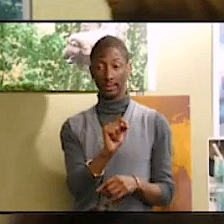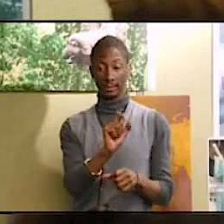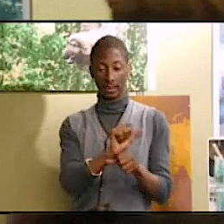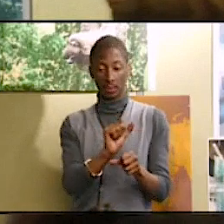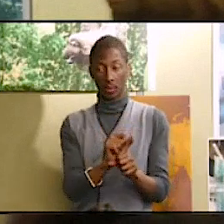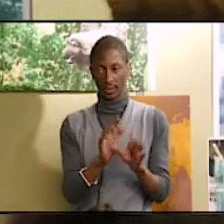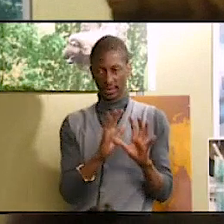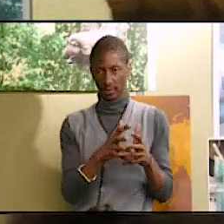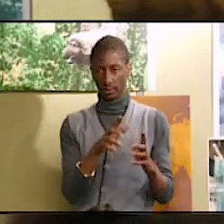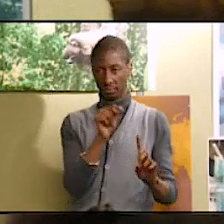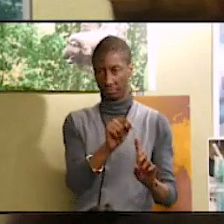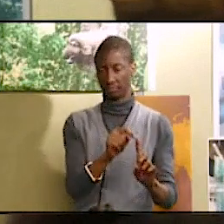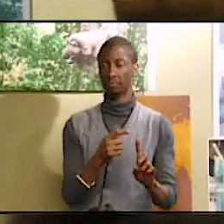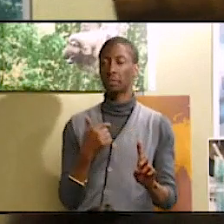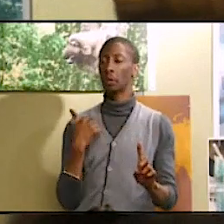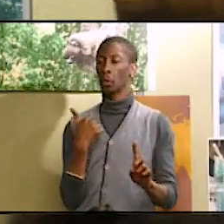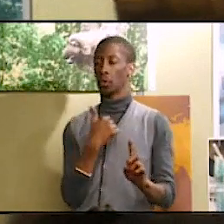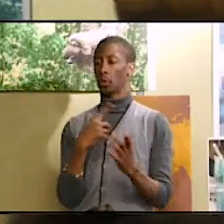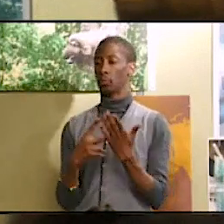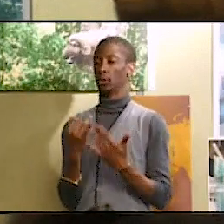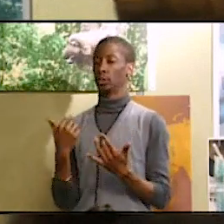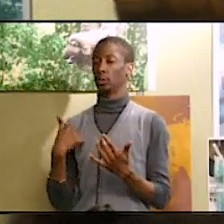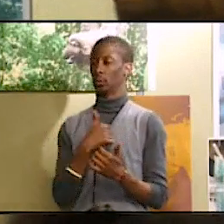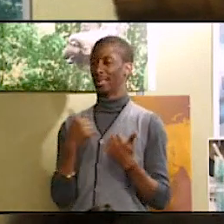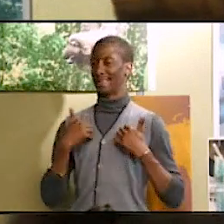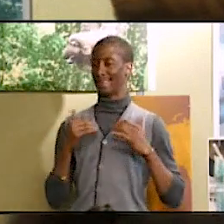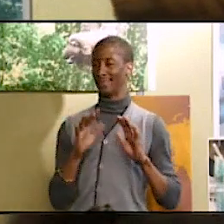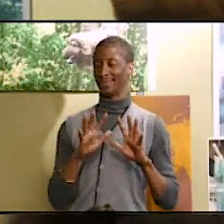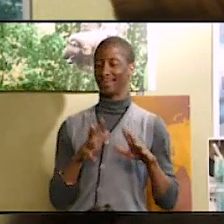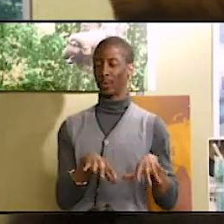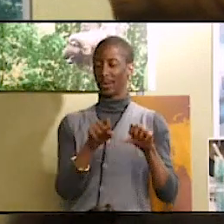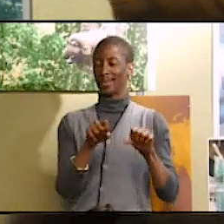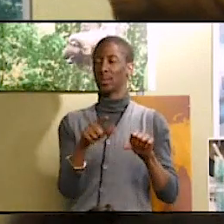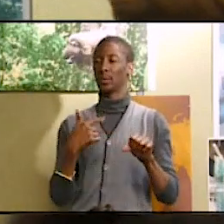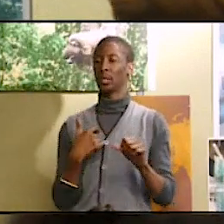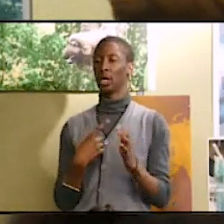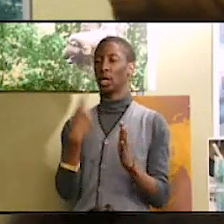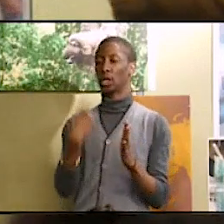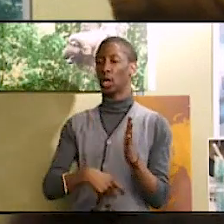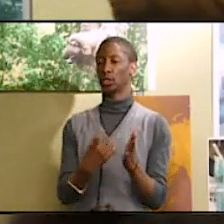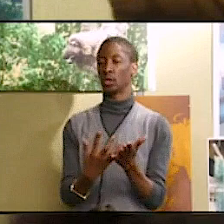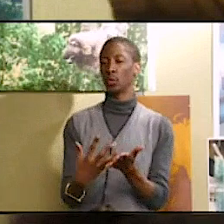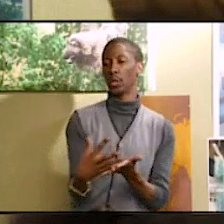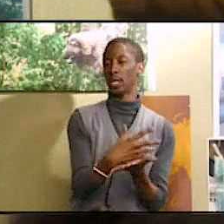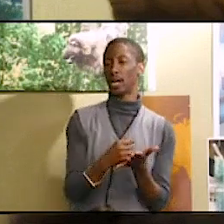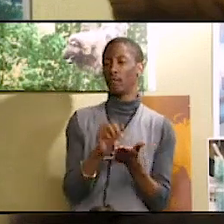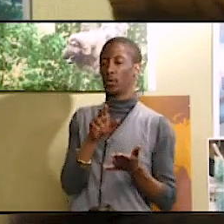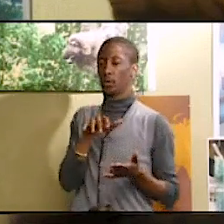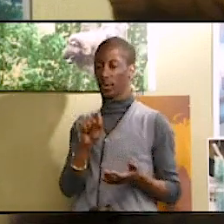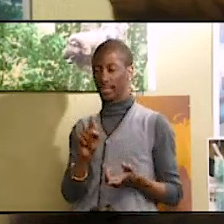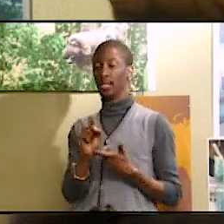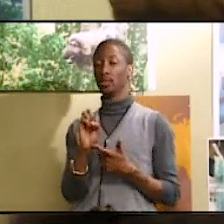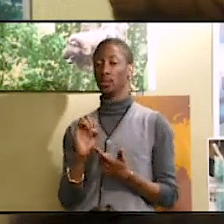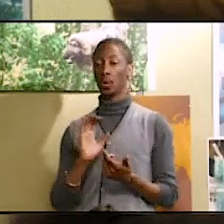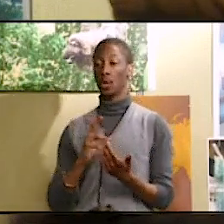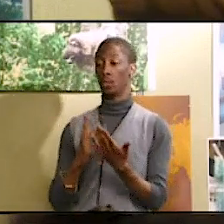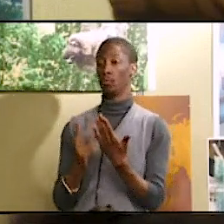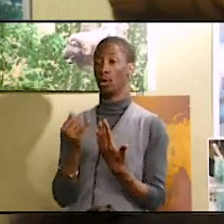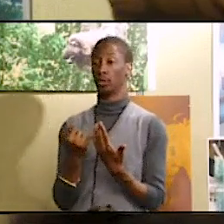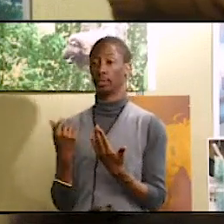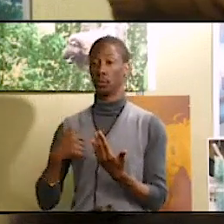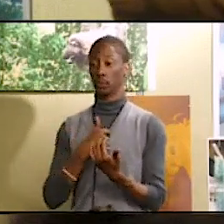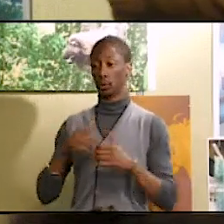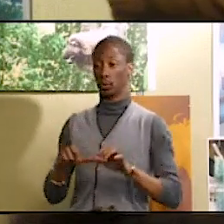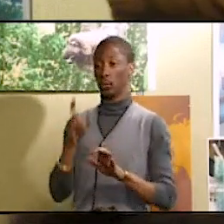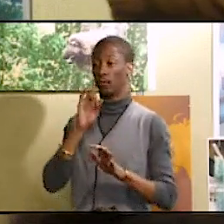have, we're a cost recovery unit. And so our projects that we do for the other